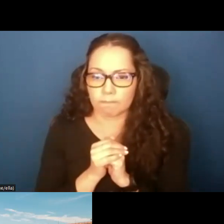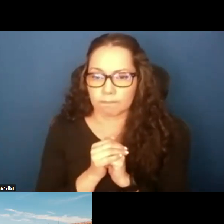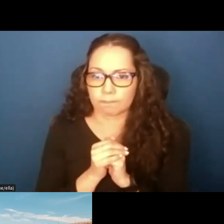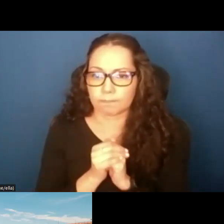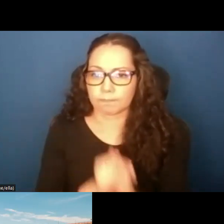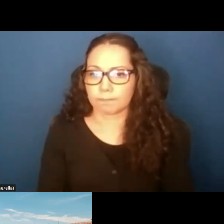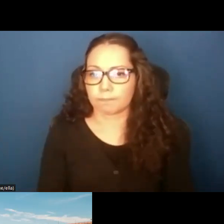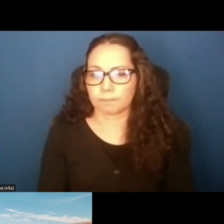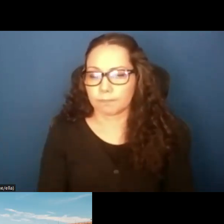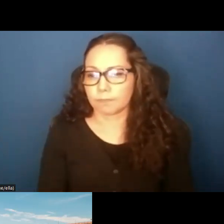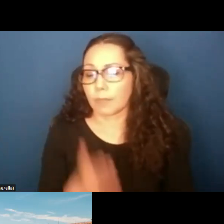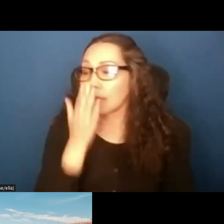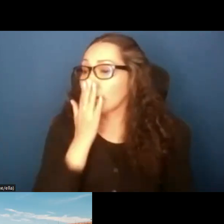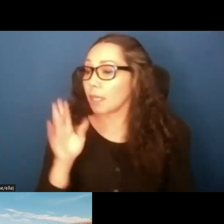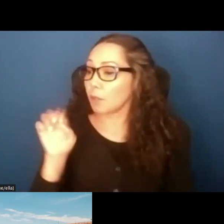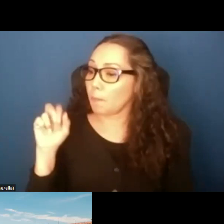Thank you. Mark.